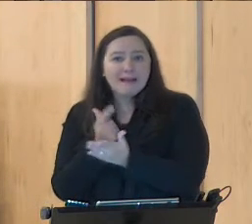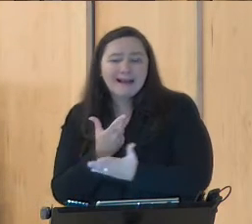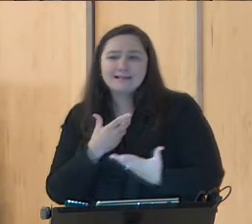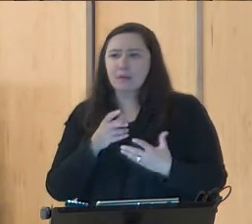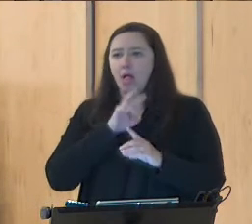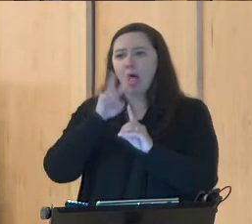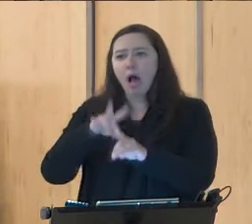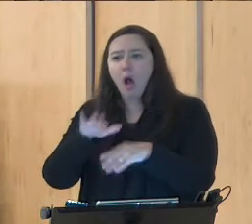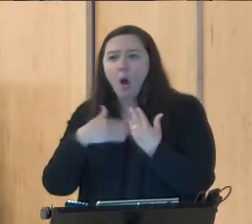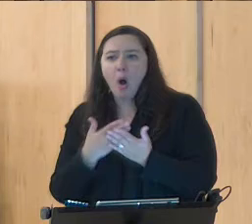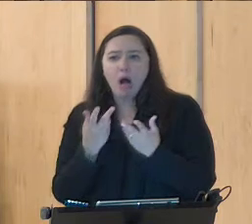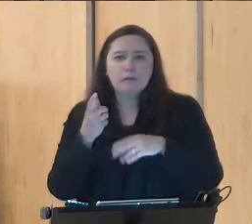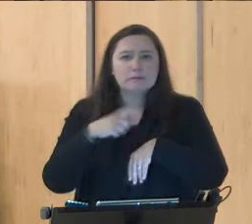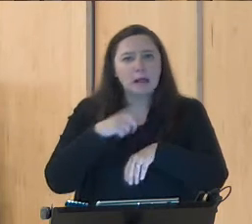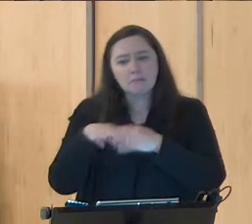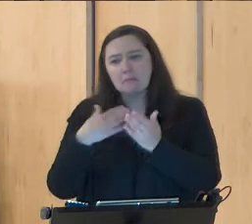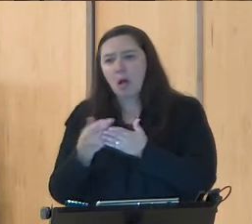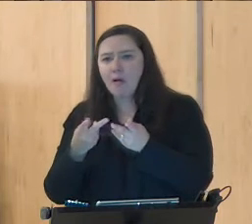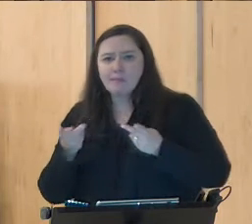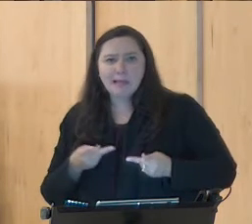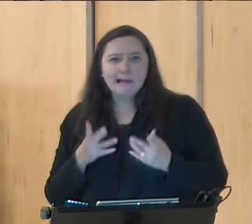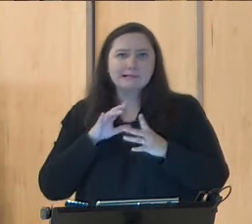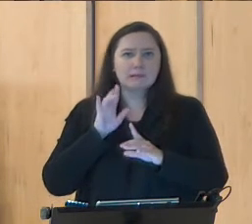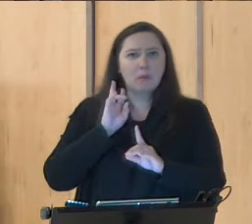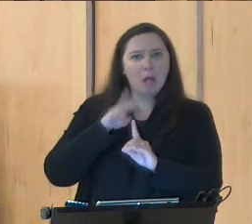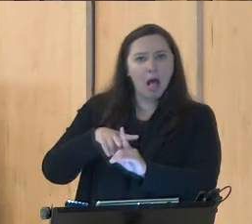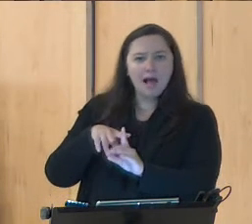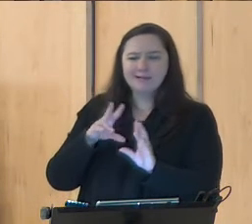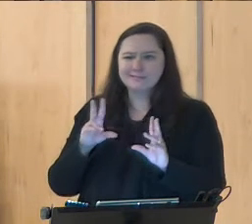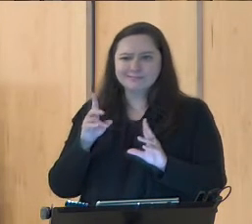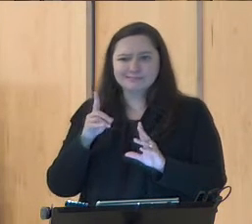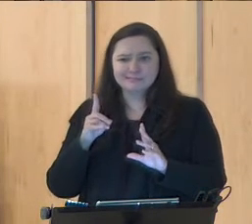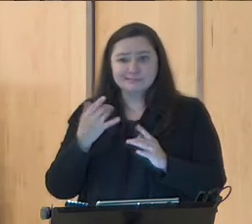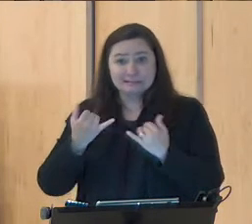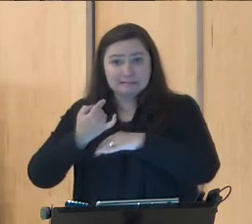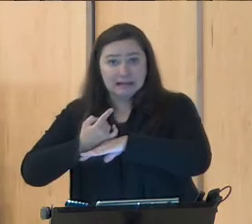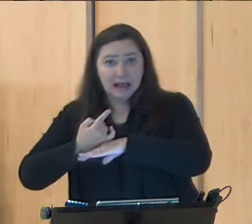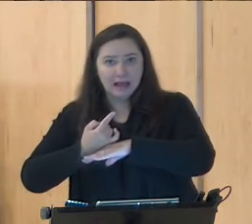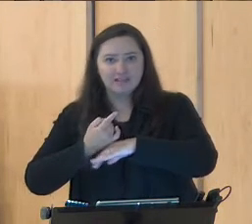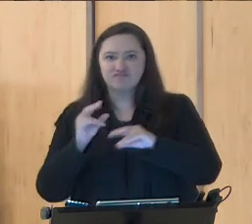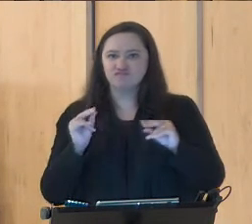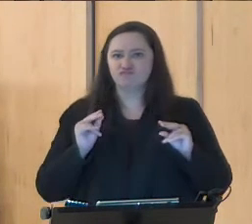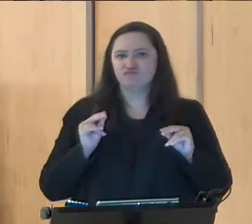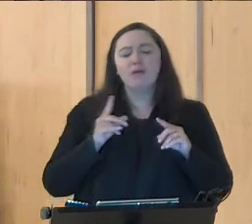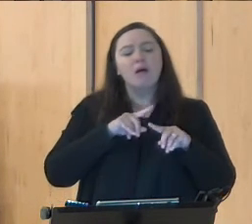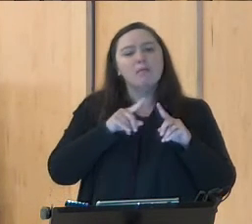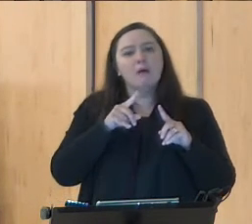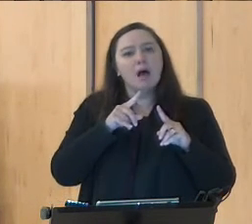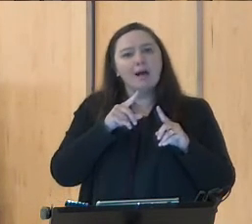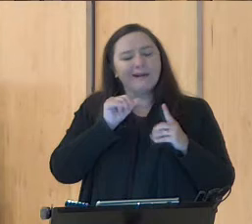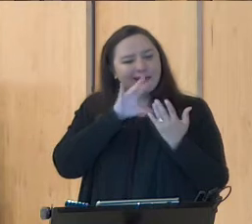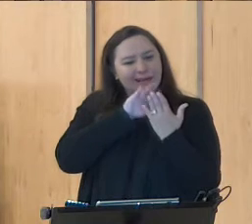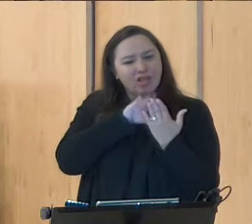at all times and in all places. But we can learn some important things from these